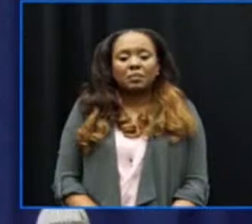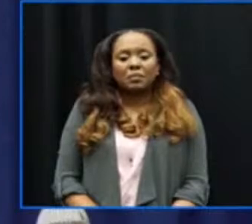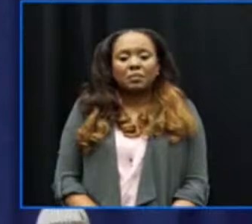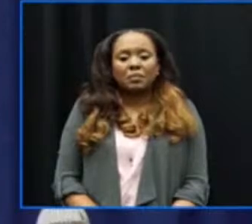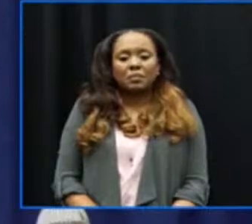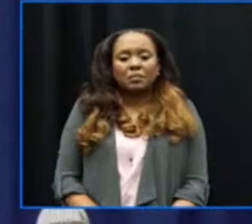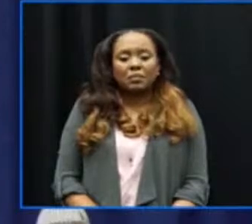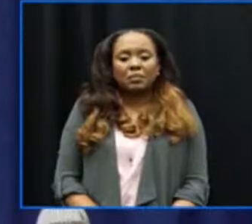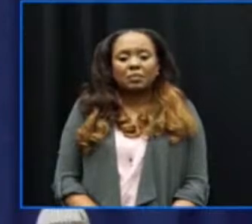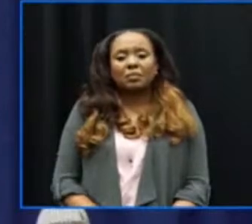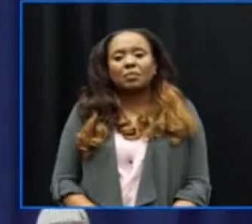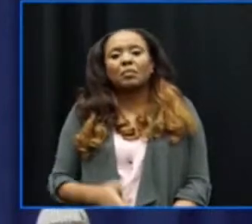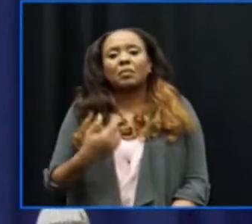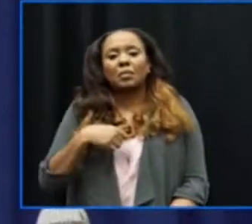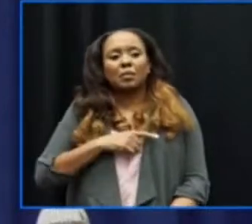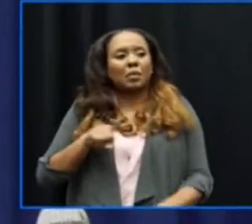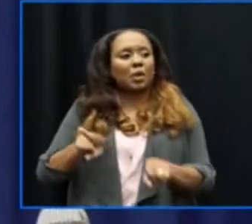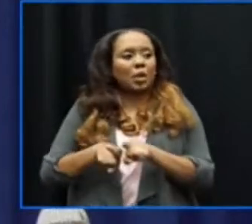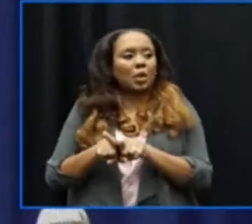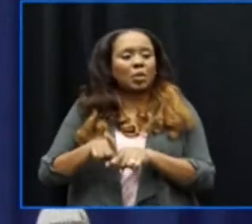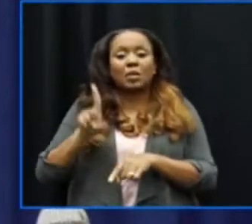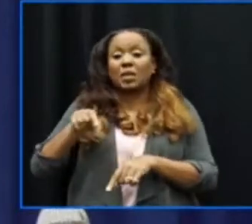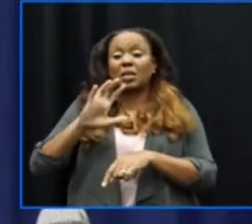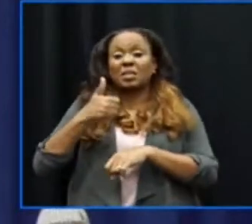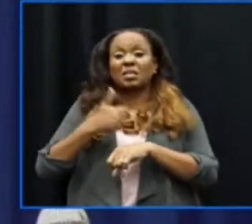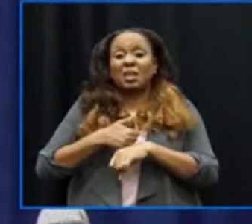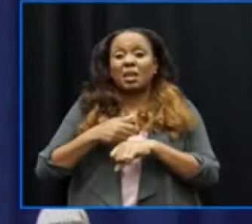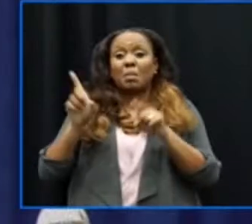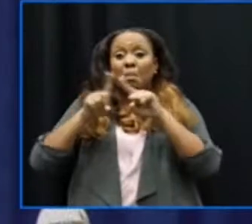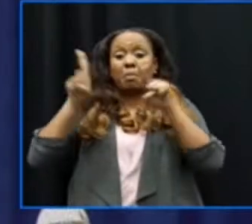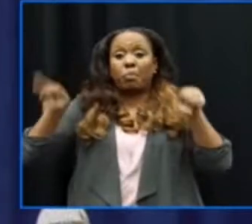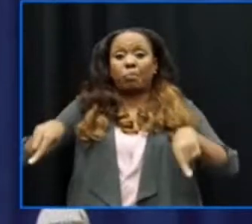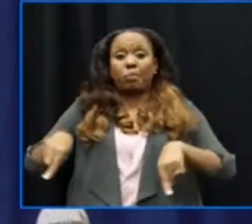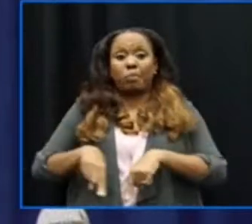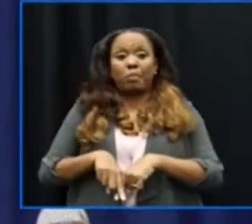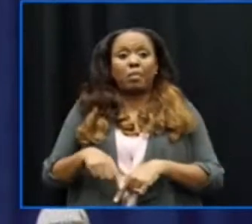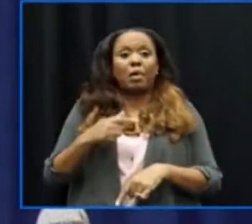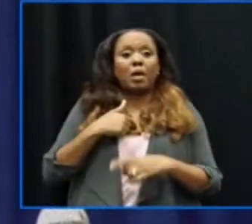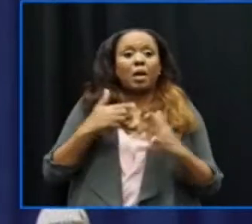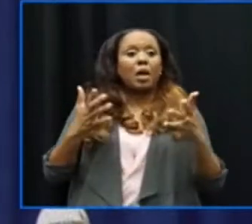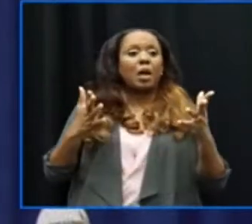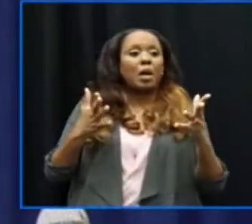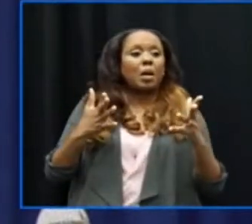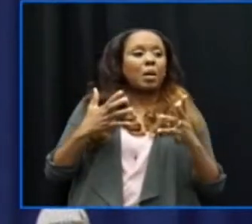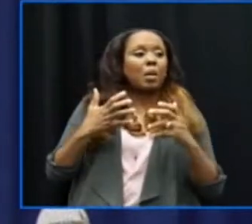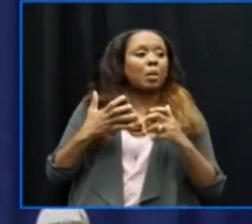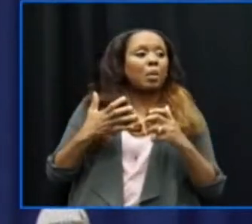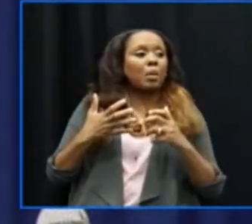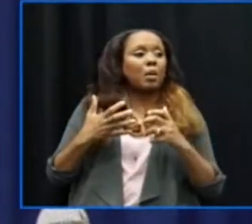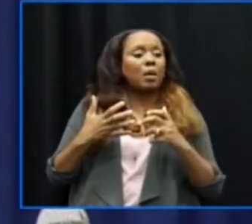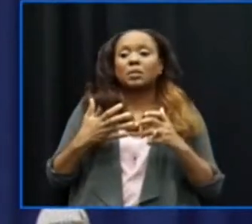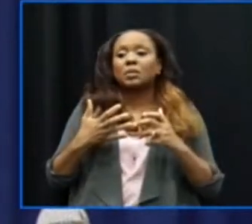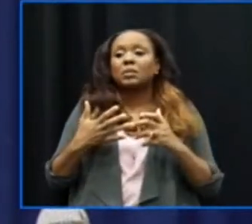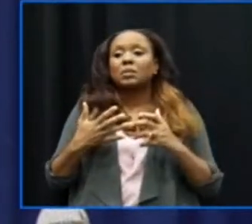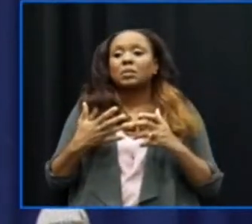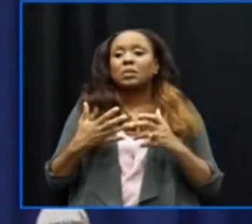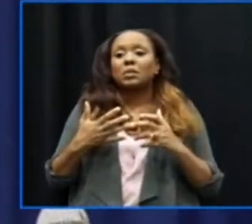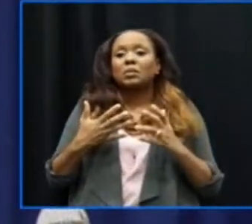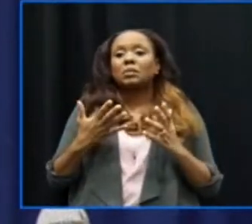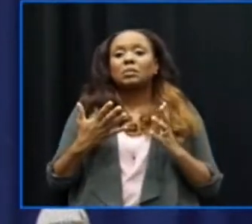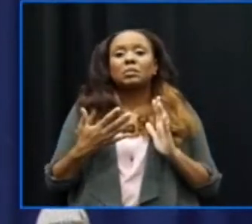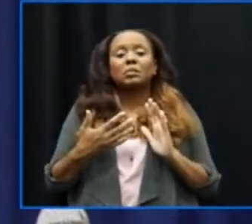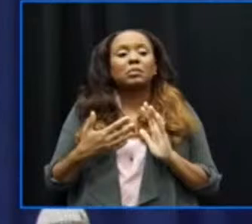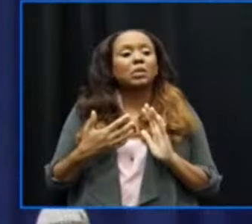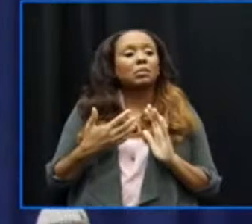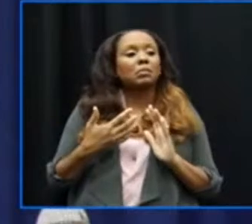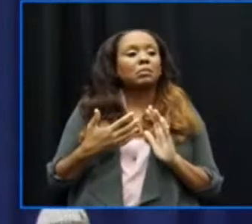we need to set up a dashboard, and I want to recognize my colleague, Mr. Wade, from ECLR, who I believe brought